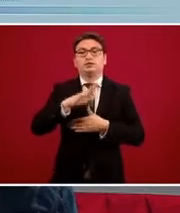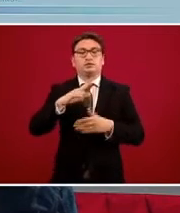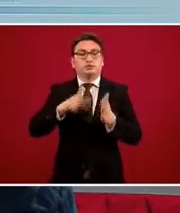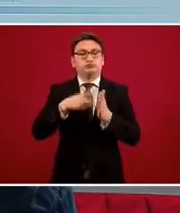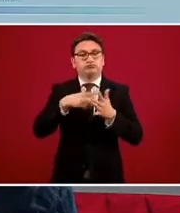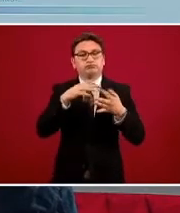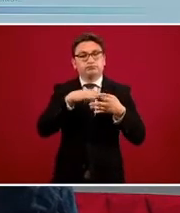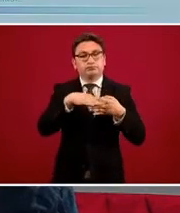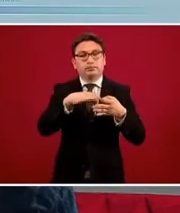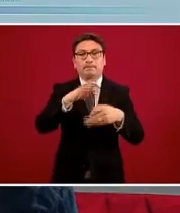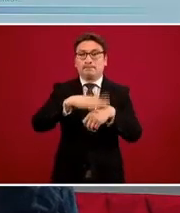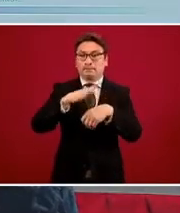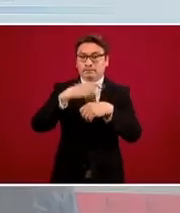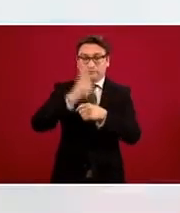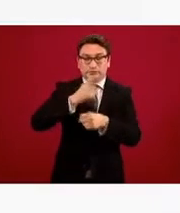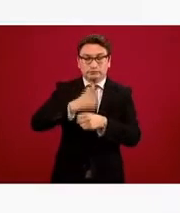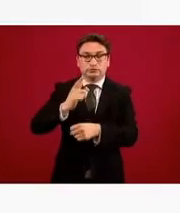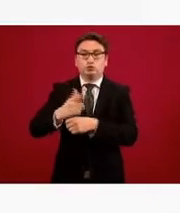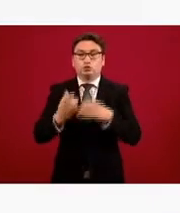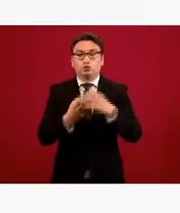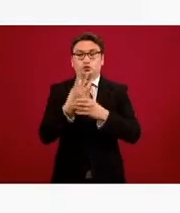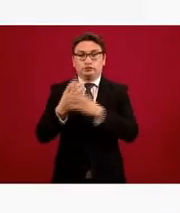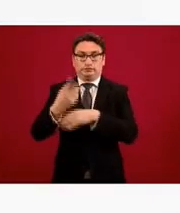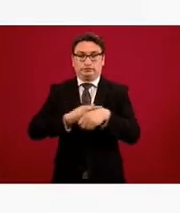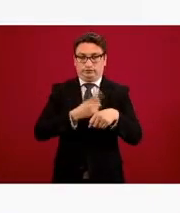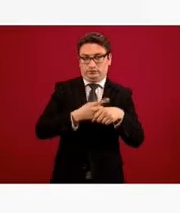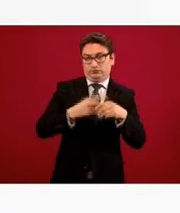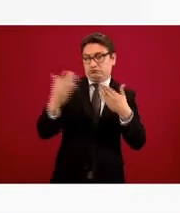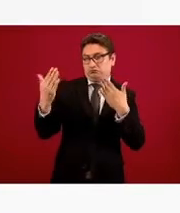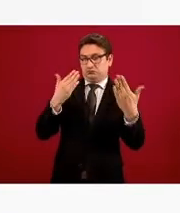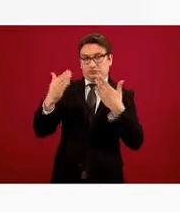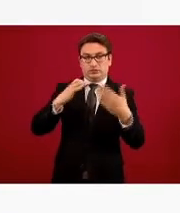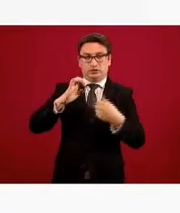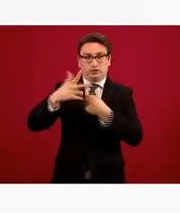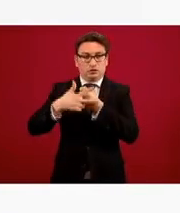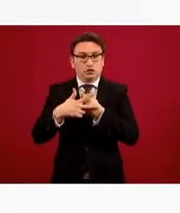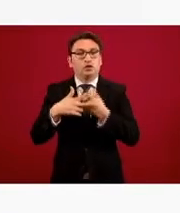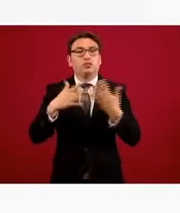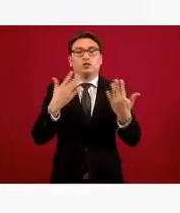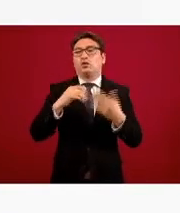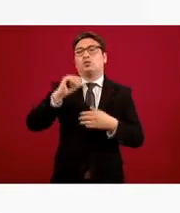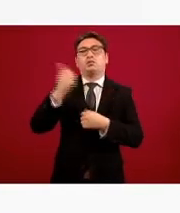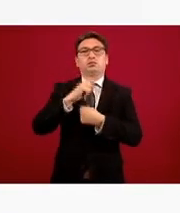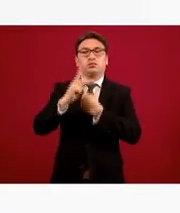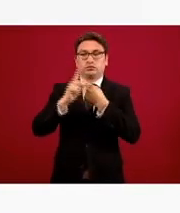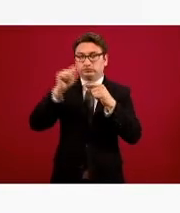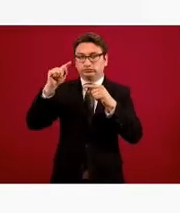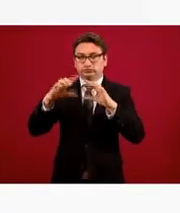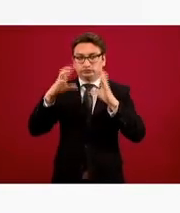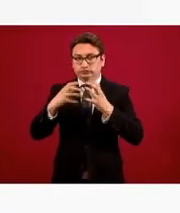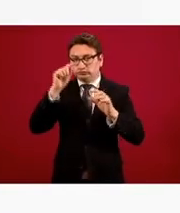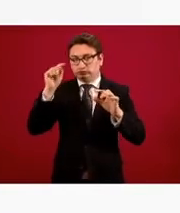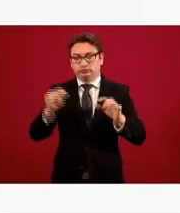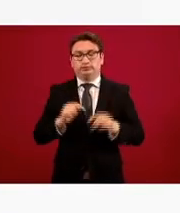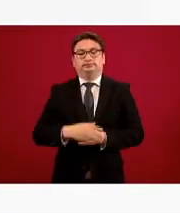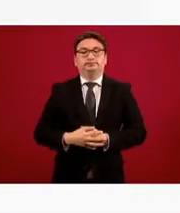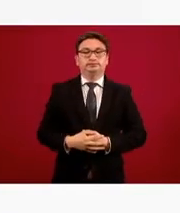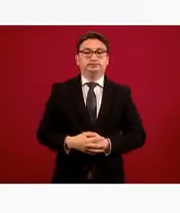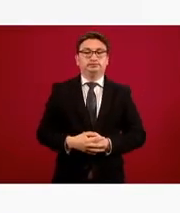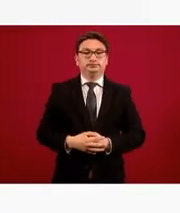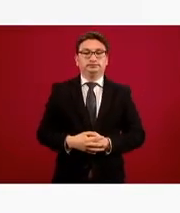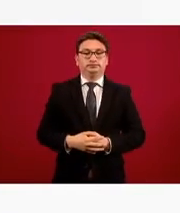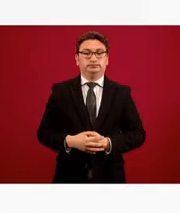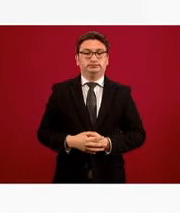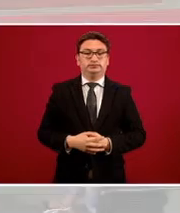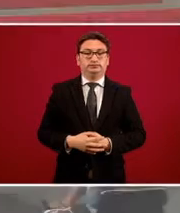days. As we have observed in the past few days, the Americas are now showing greater representation